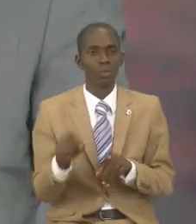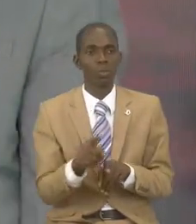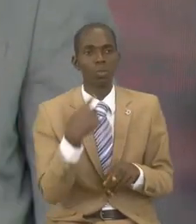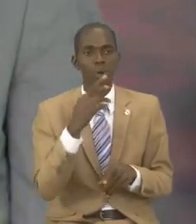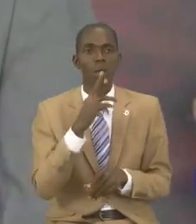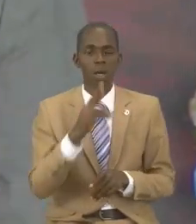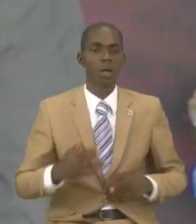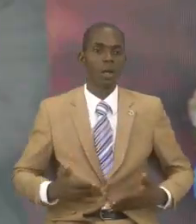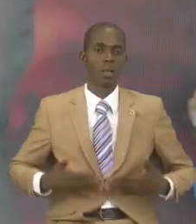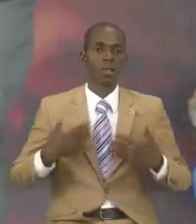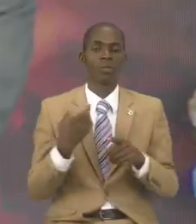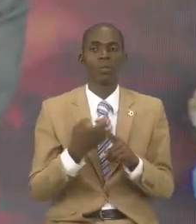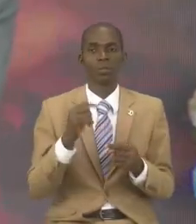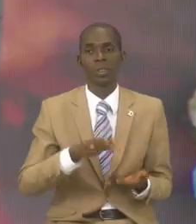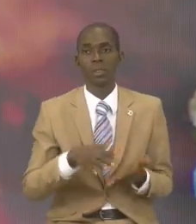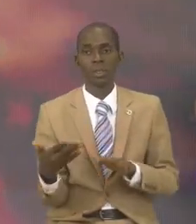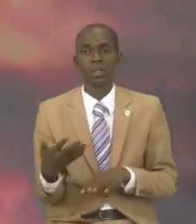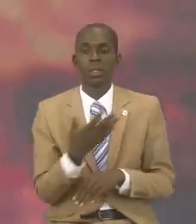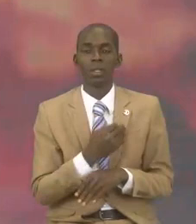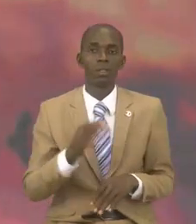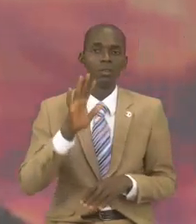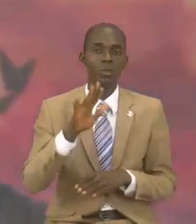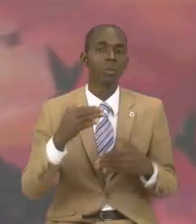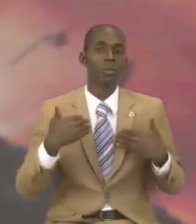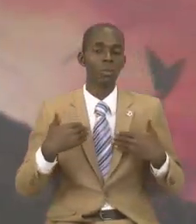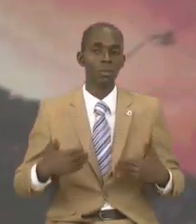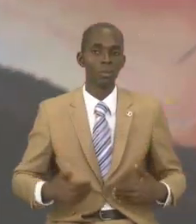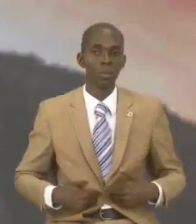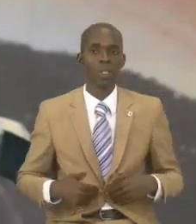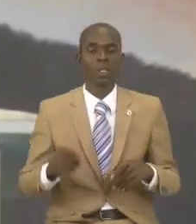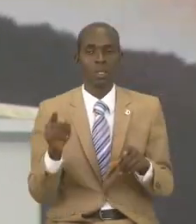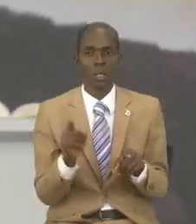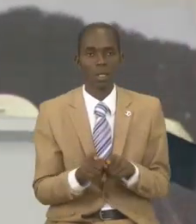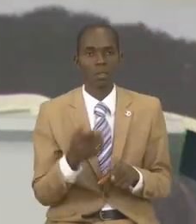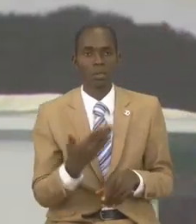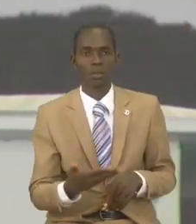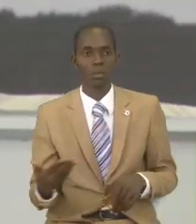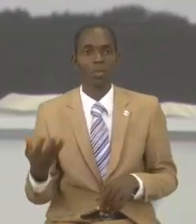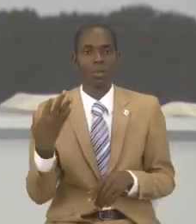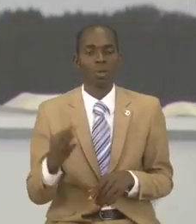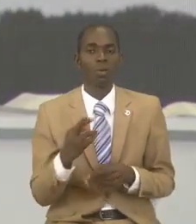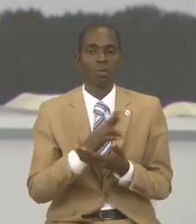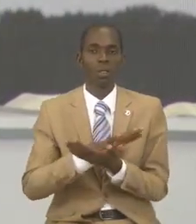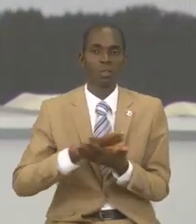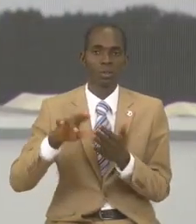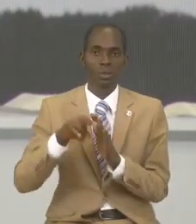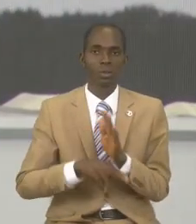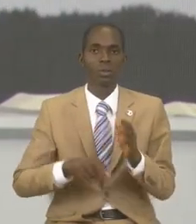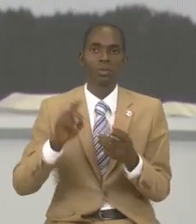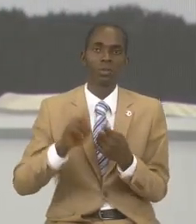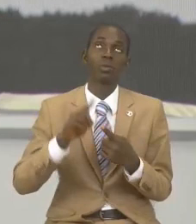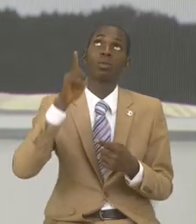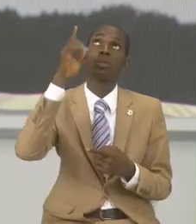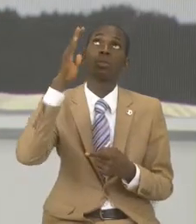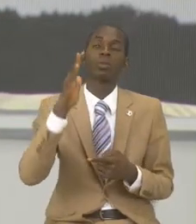from the dead, and your members as instruments of righteousness unto